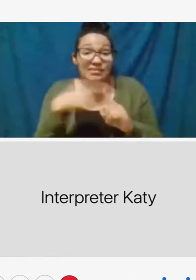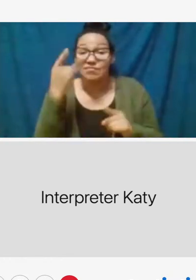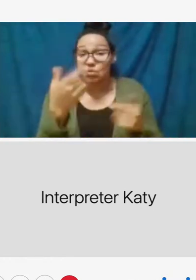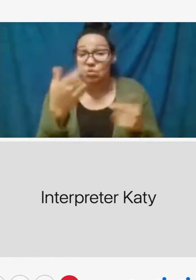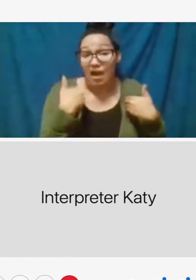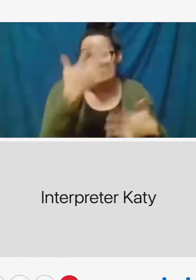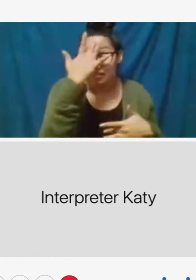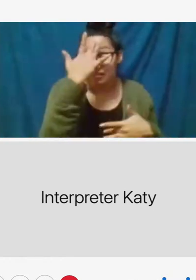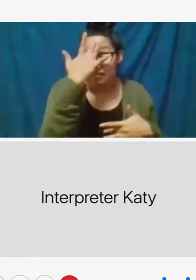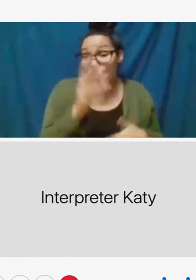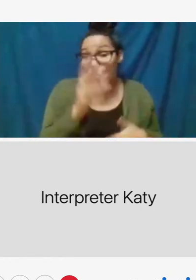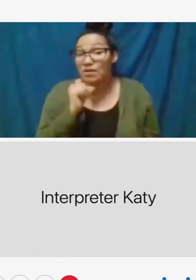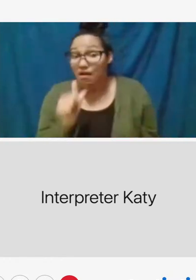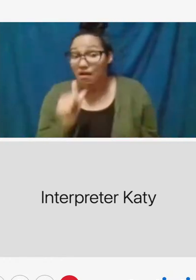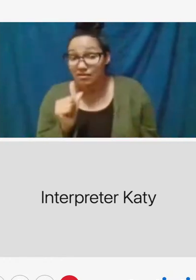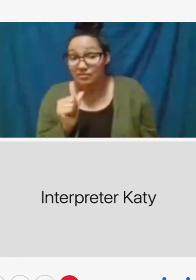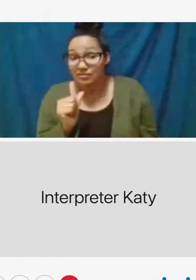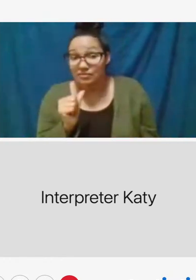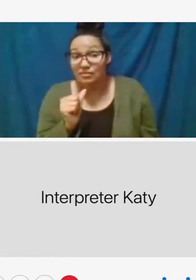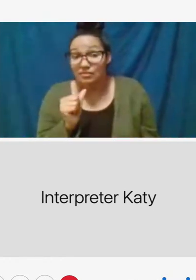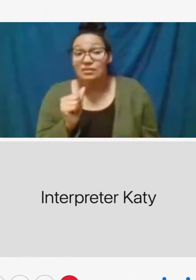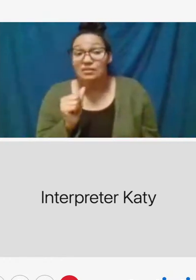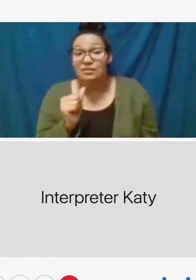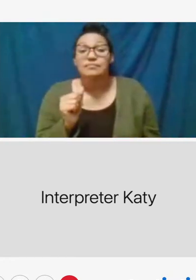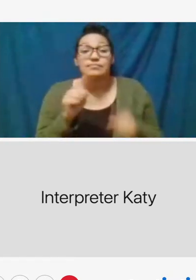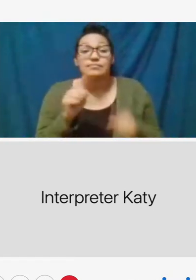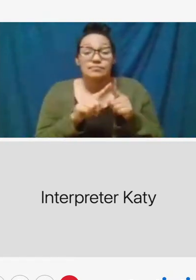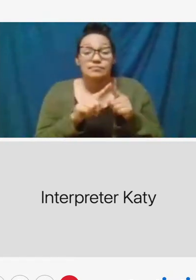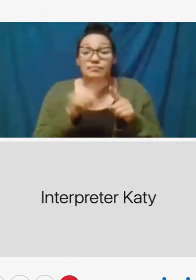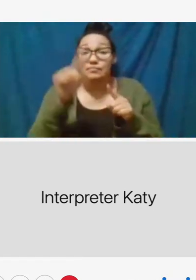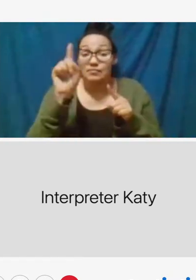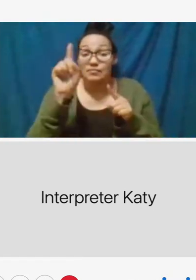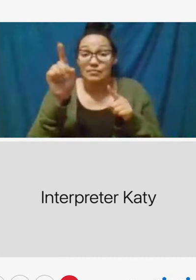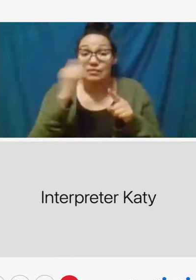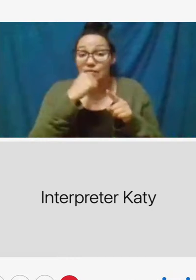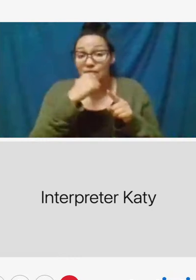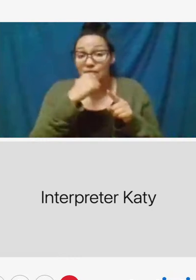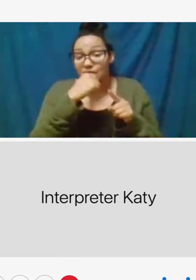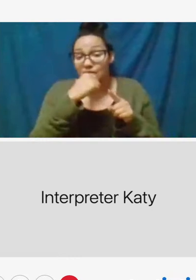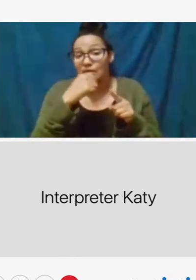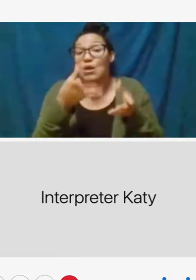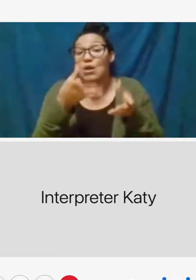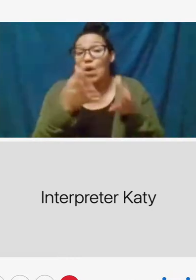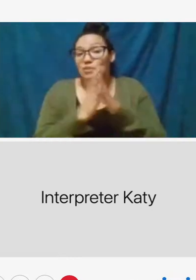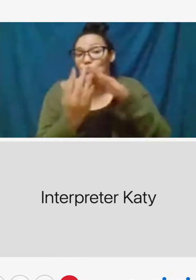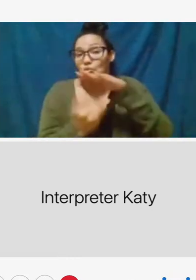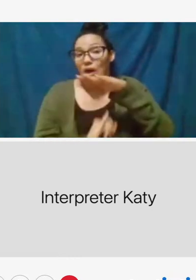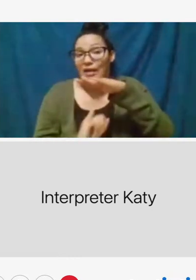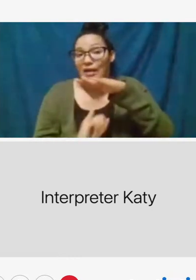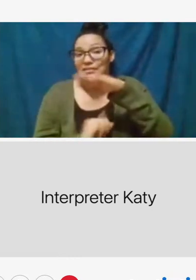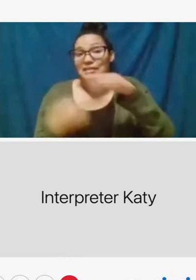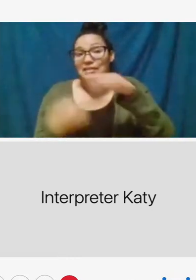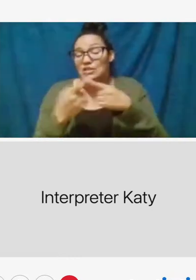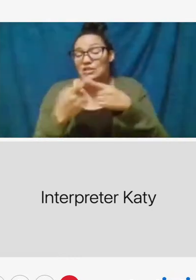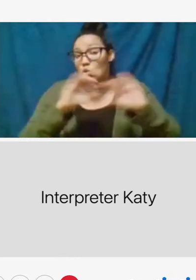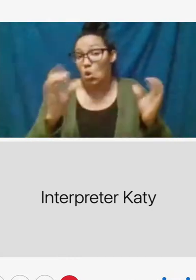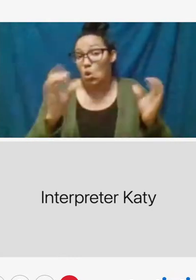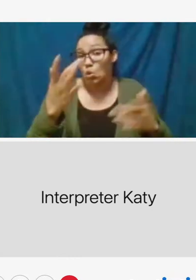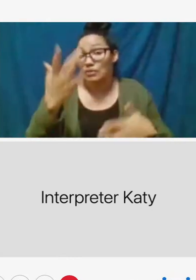next click you you're asked to isolate until you have no symptoms and you test